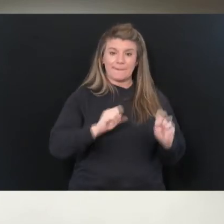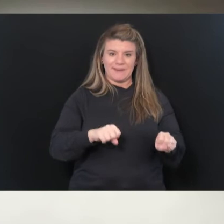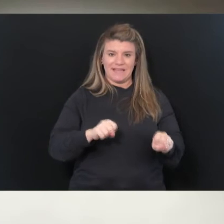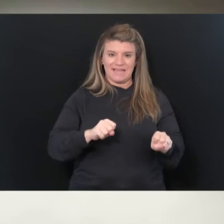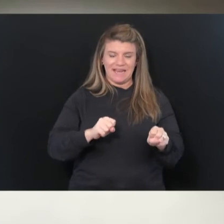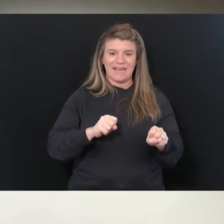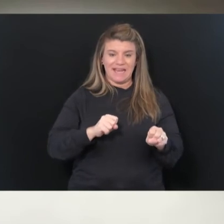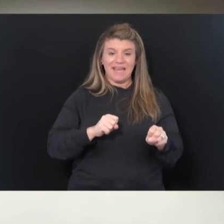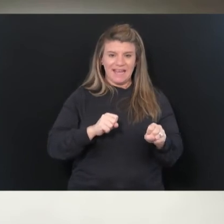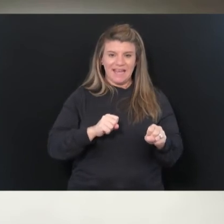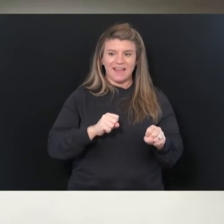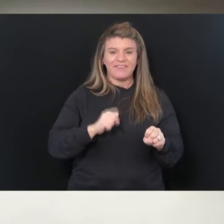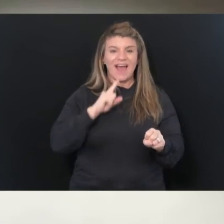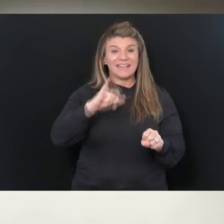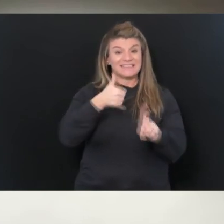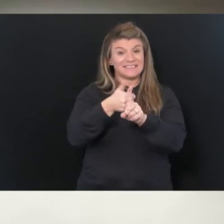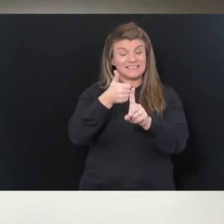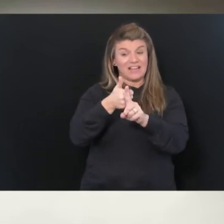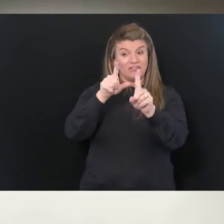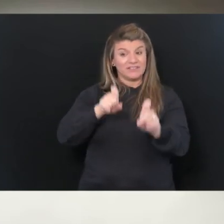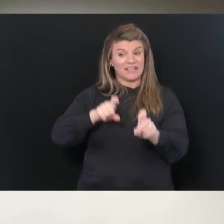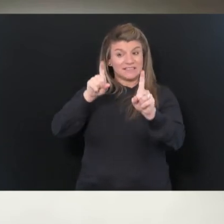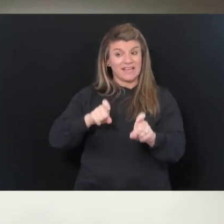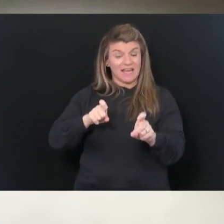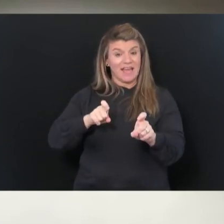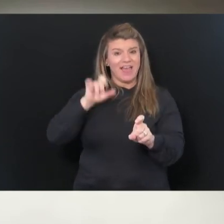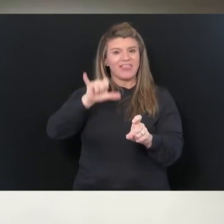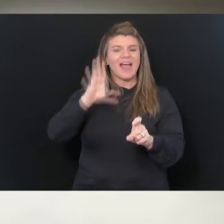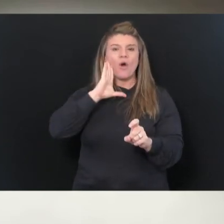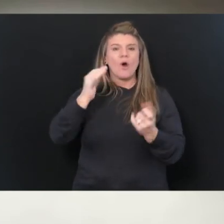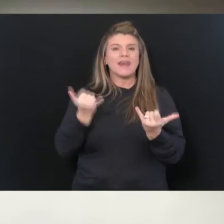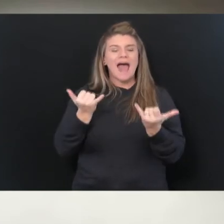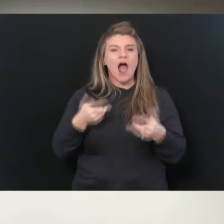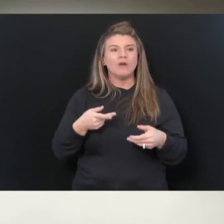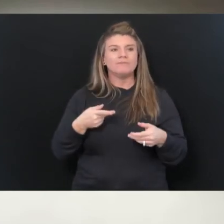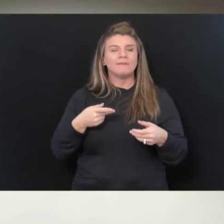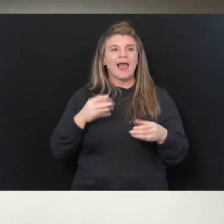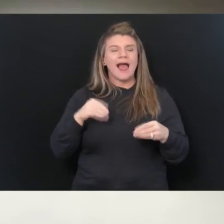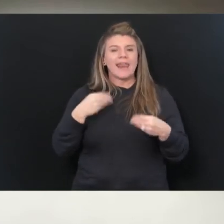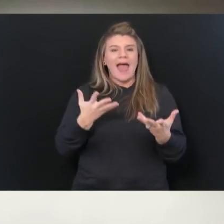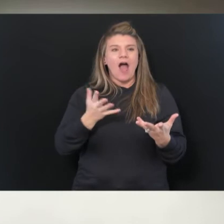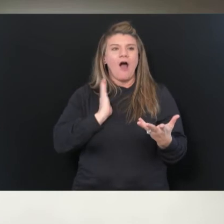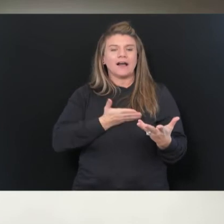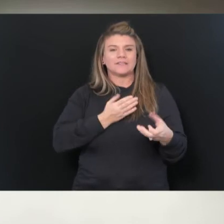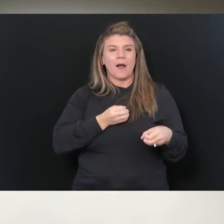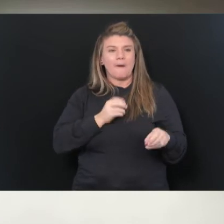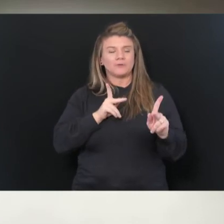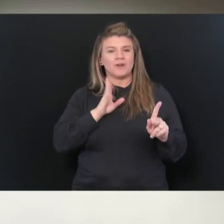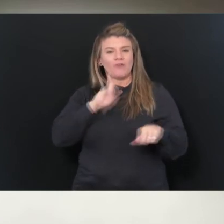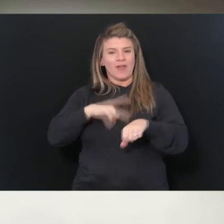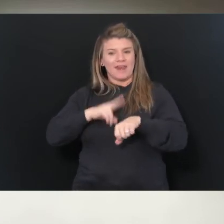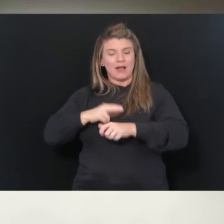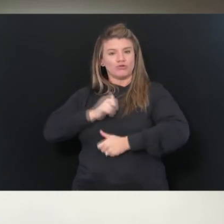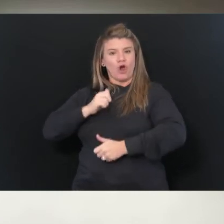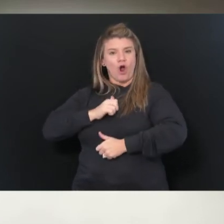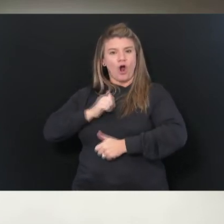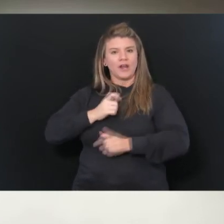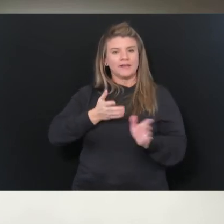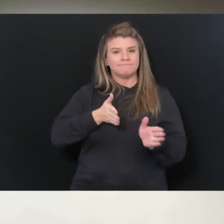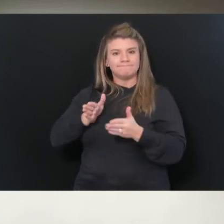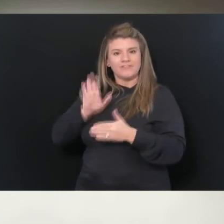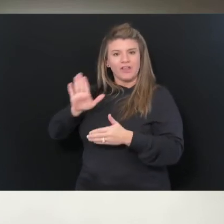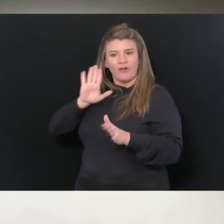and particularly the self-testing capacity, which will now allow us to pivot National Guard assets to begin to work the